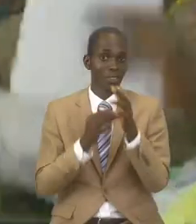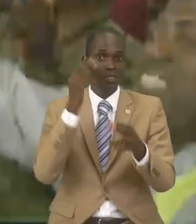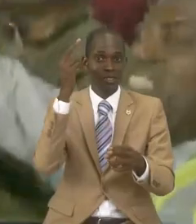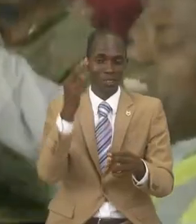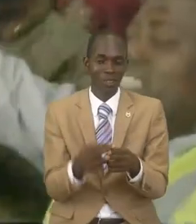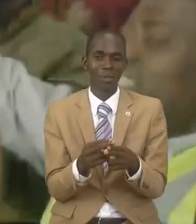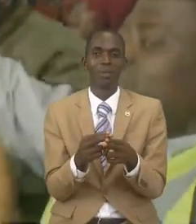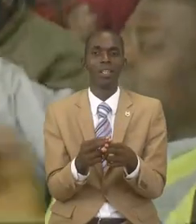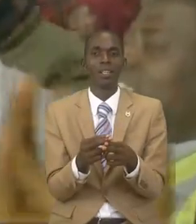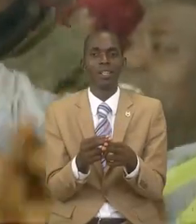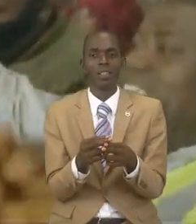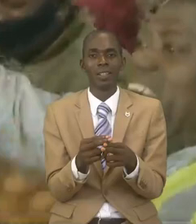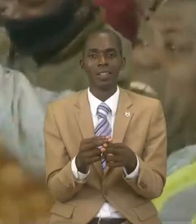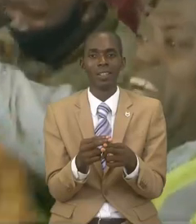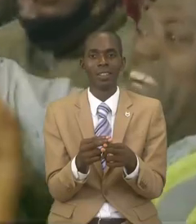done.